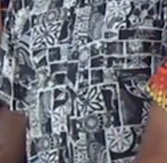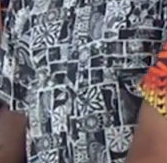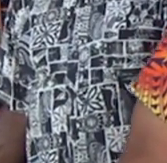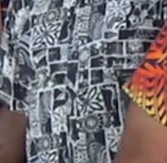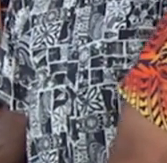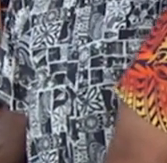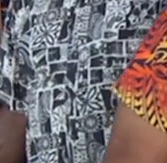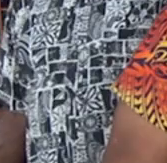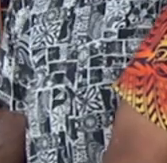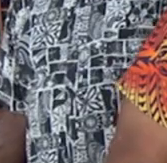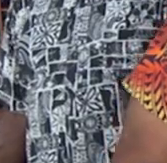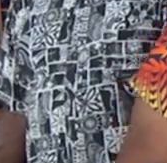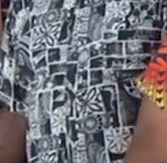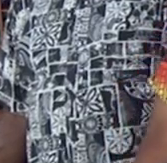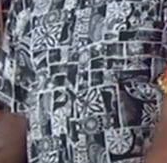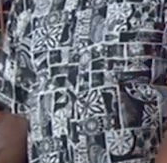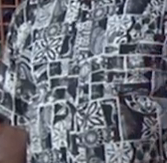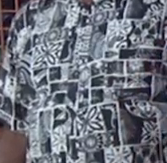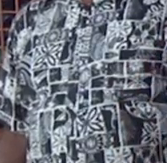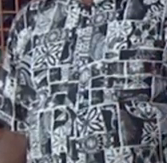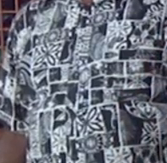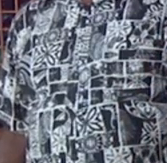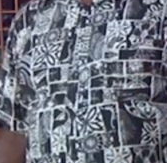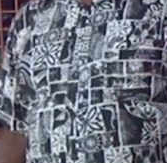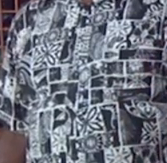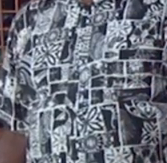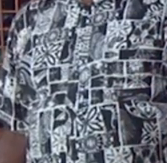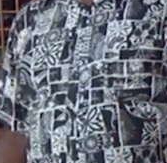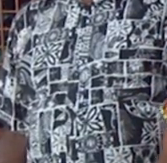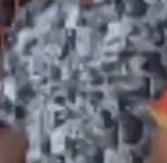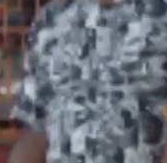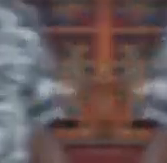tali tangin na to me ibinti na to bonga ni be ya ya.